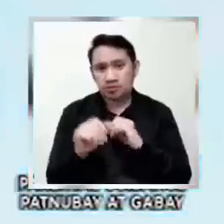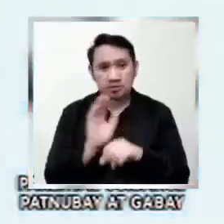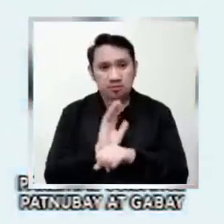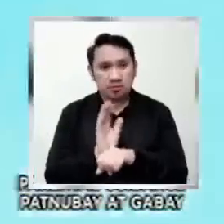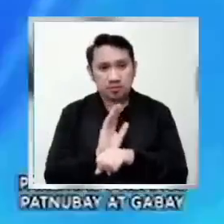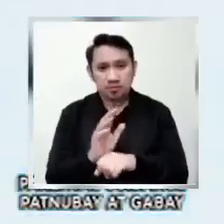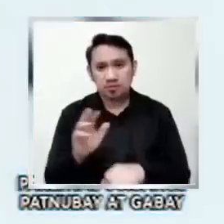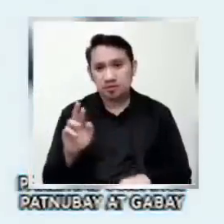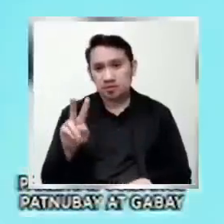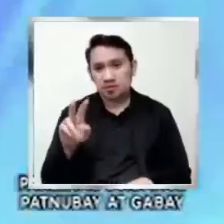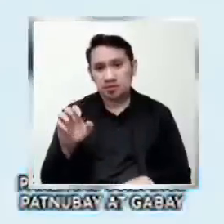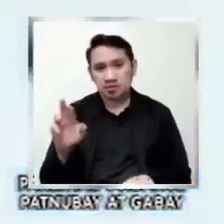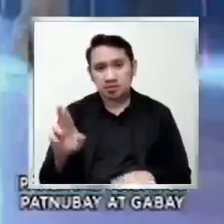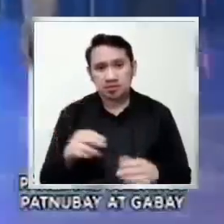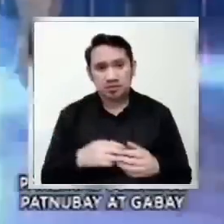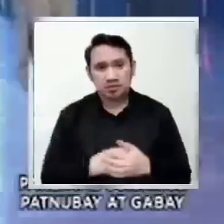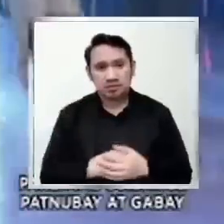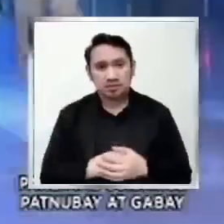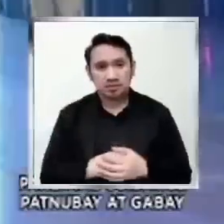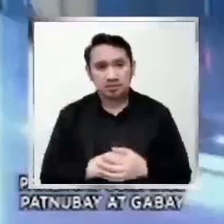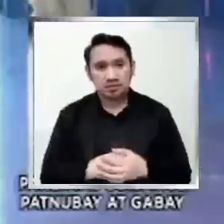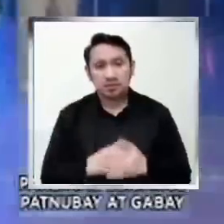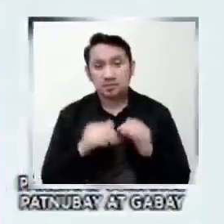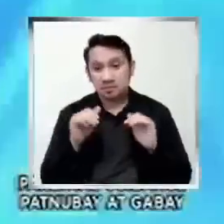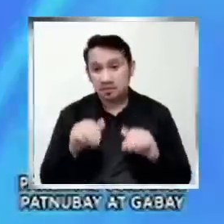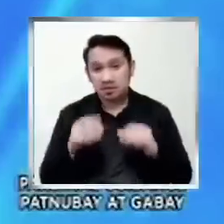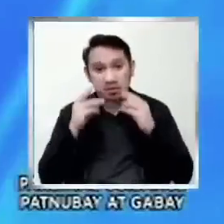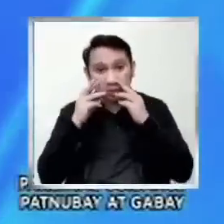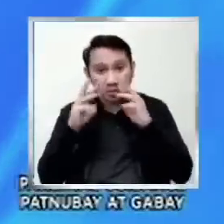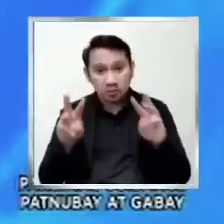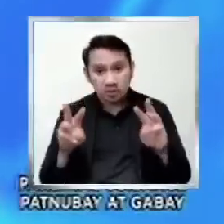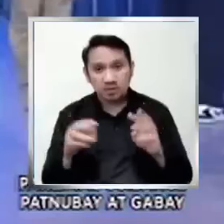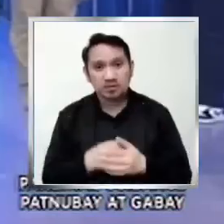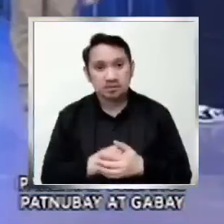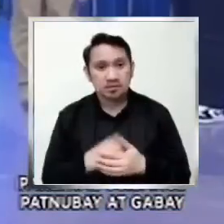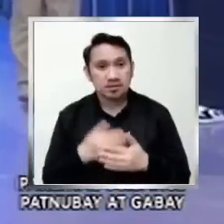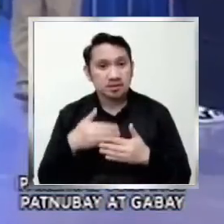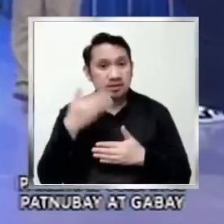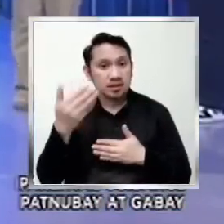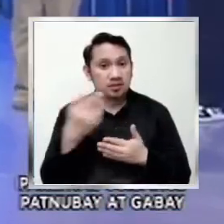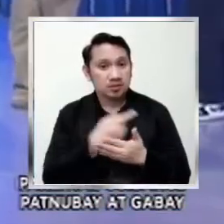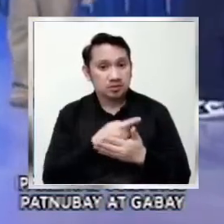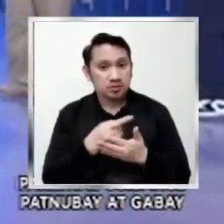Cruz na The Cheating Game. Mapapanood na yan sa big screen next week, July